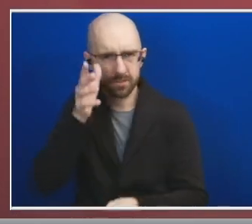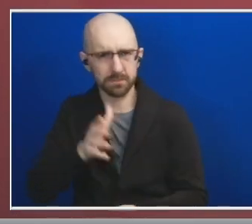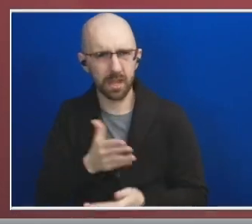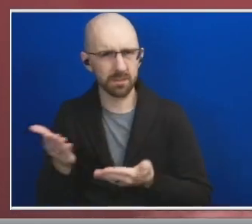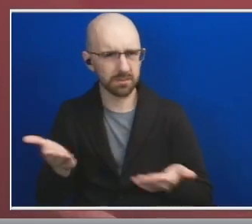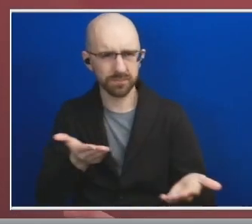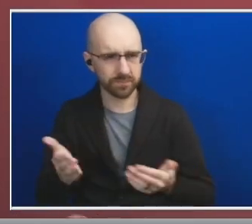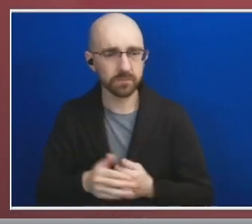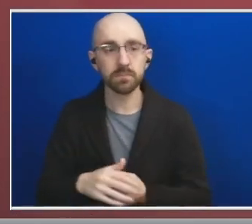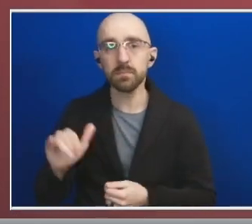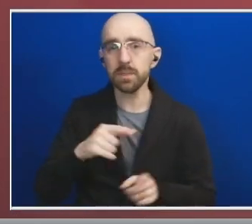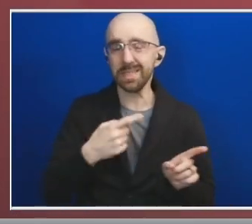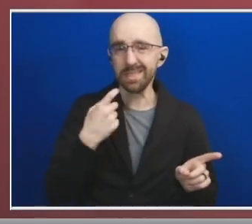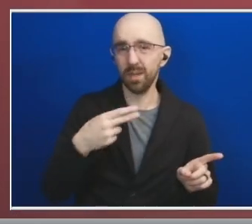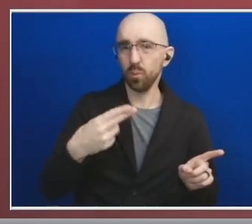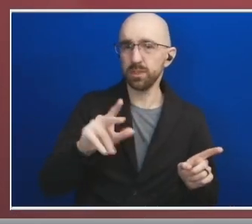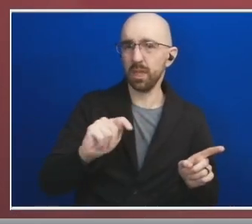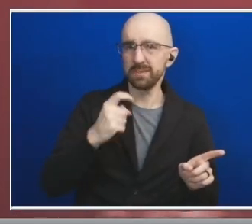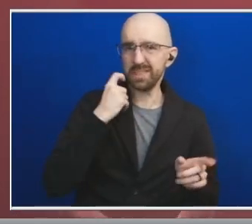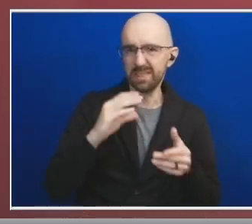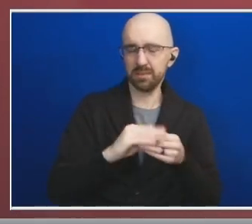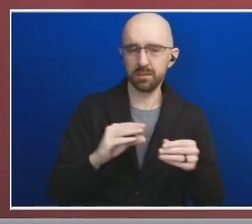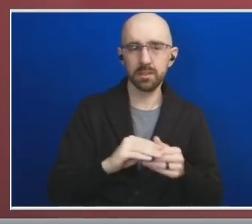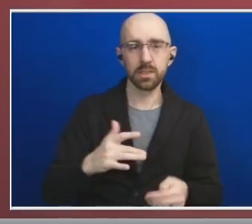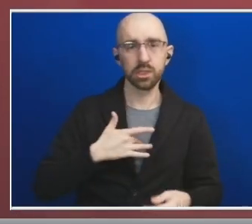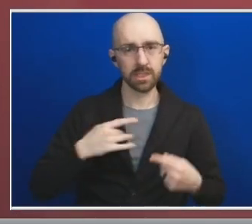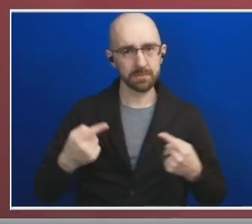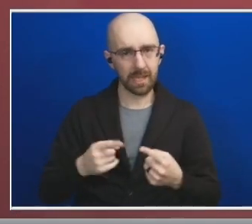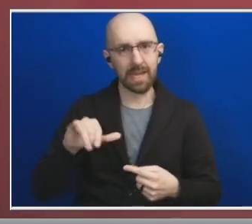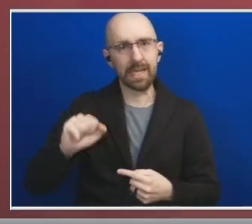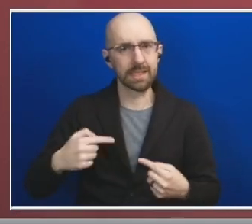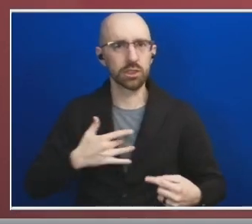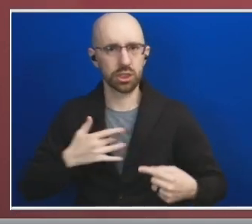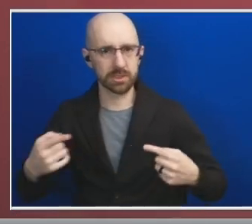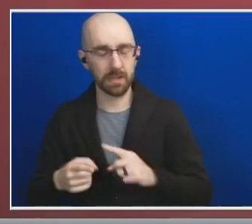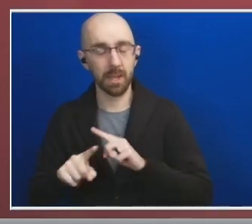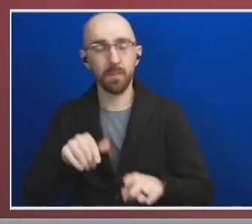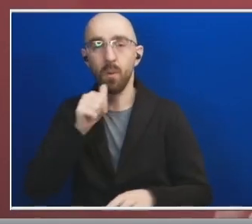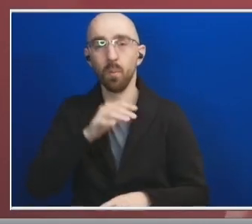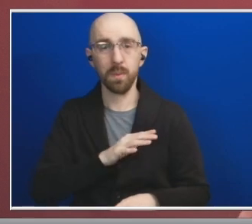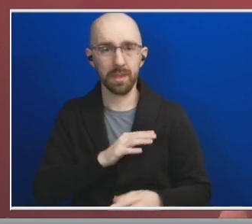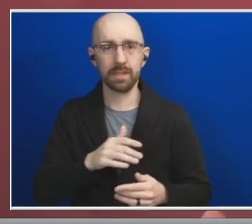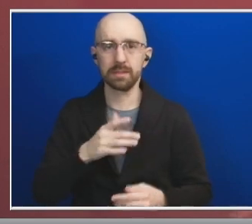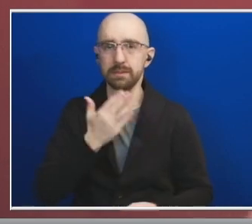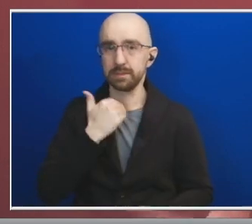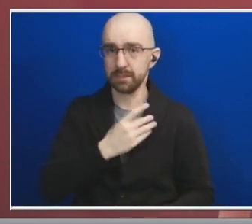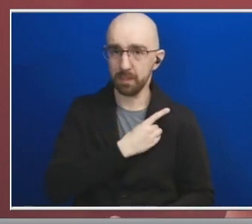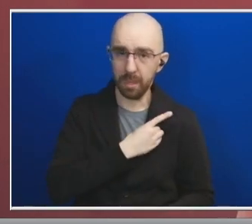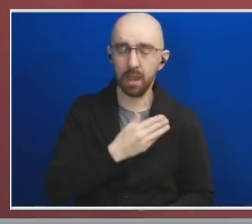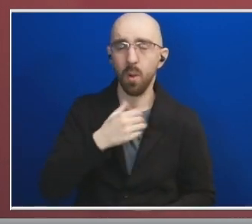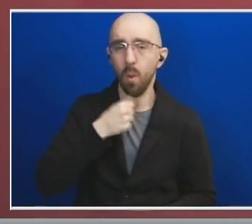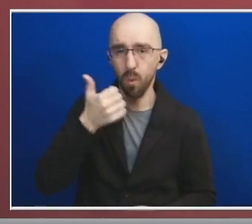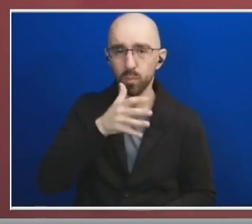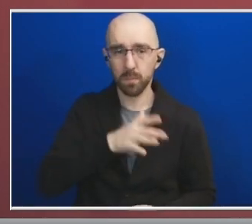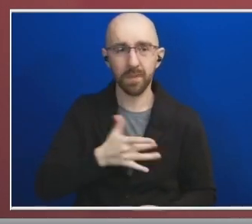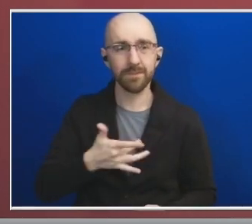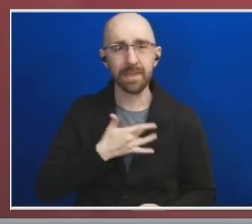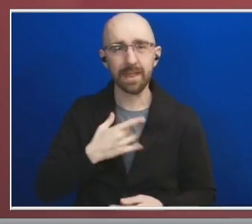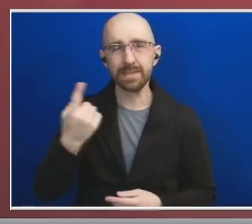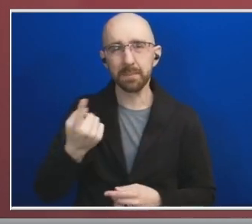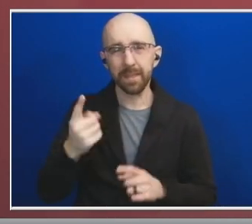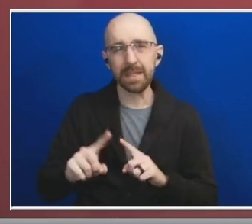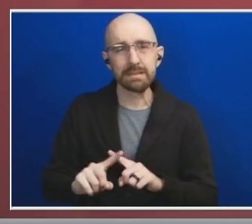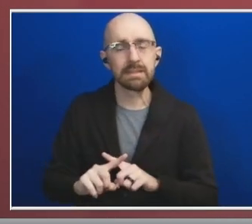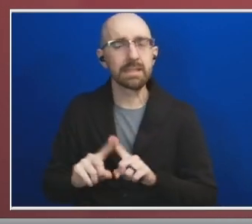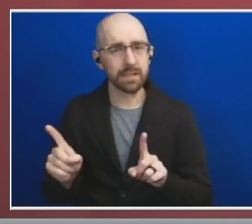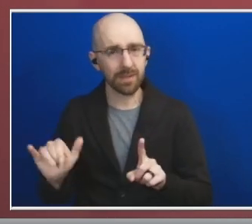said, chest pain is chest pain, but women, especially diabetic women, older women, may feel something a little bit different. Like you were mentioning,